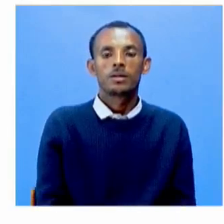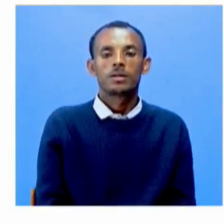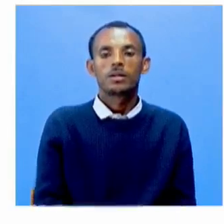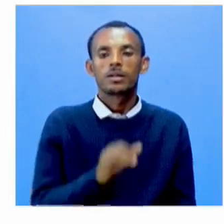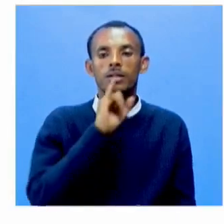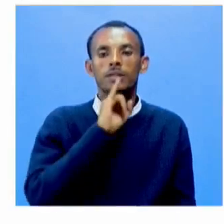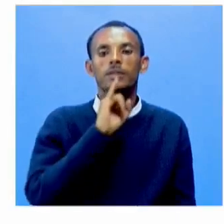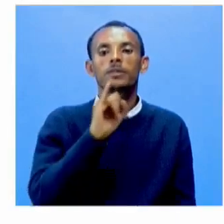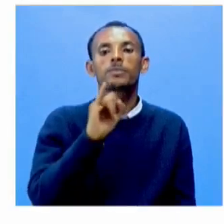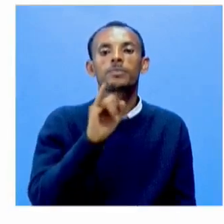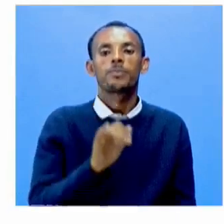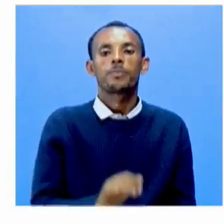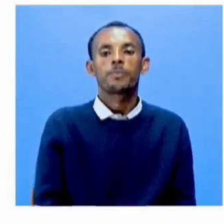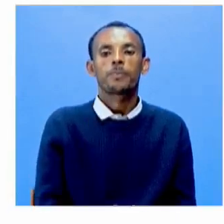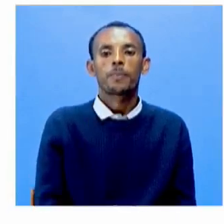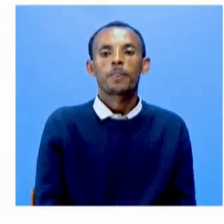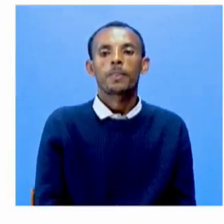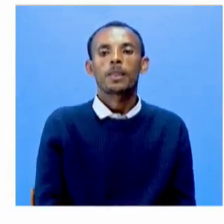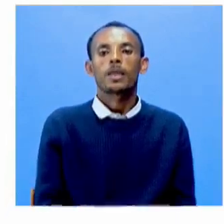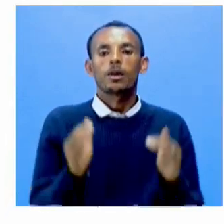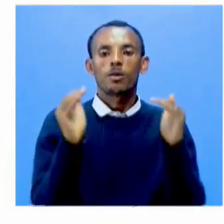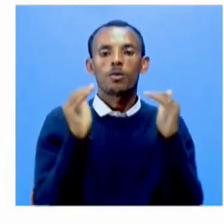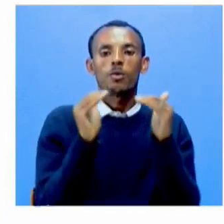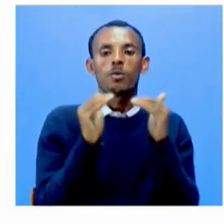is congruent